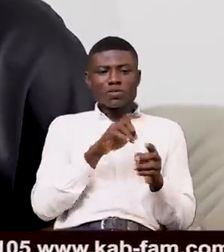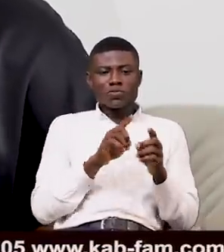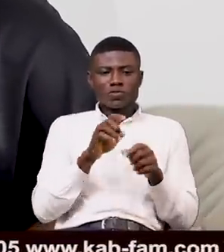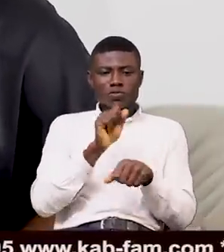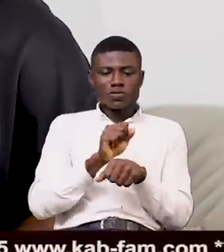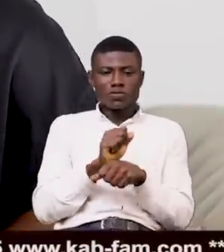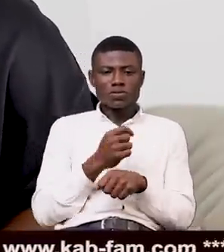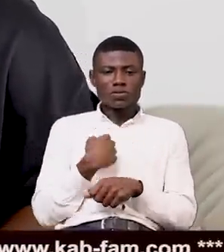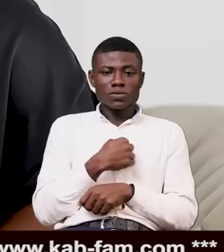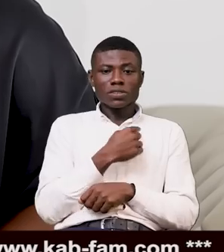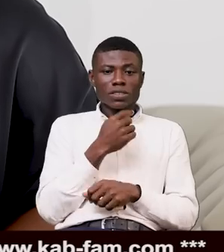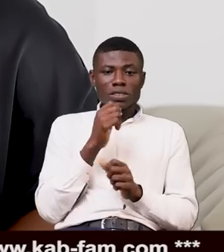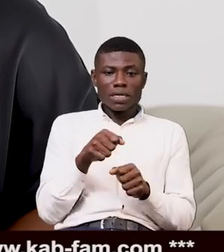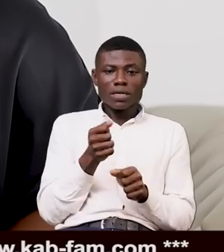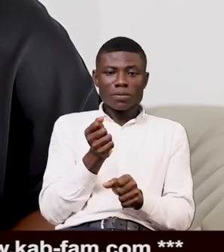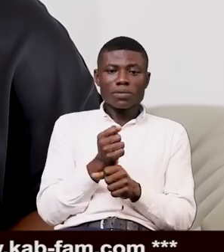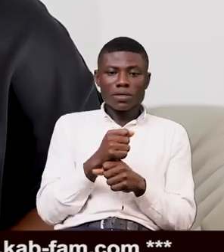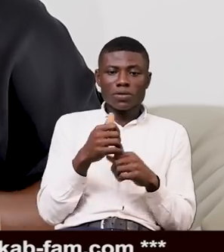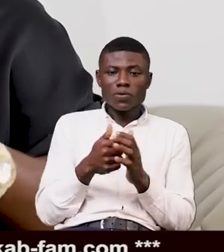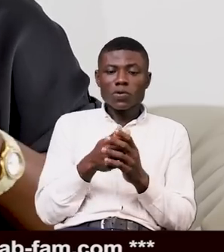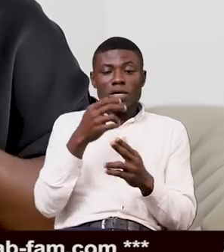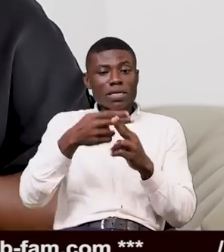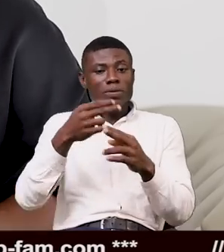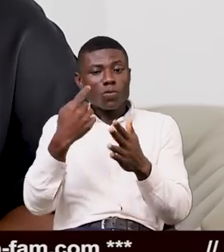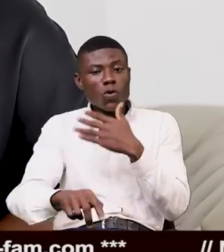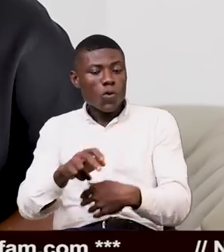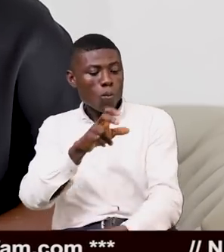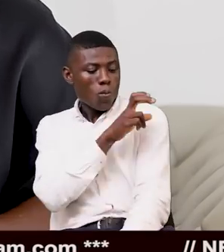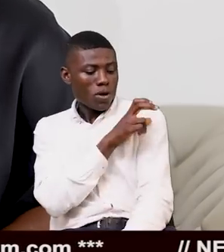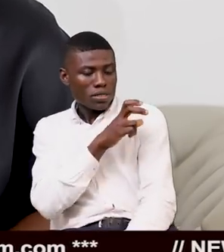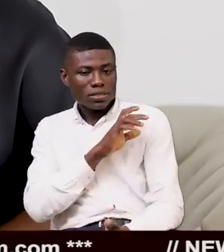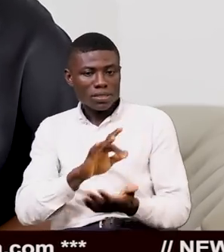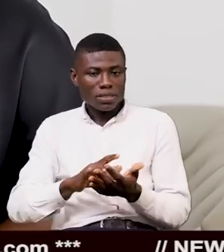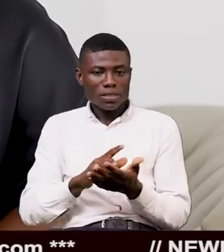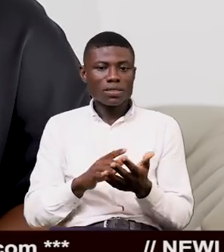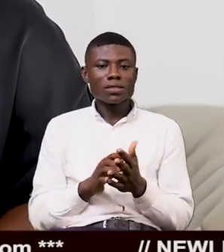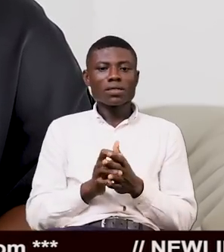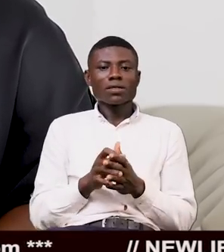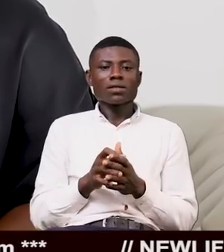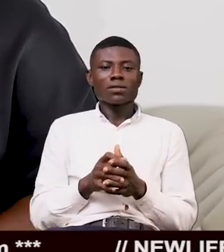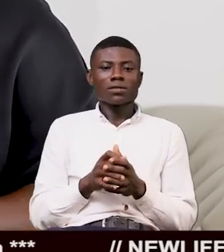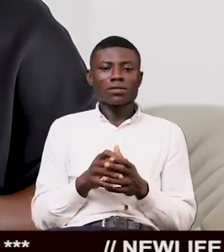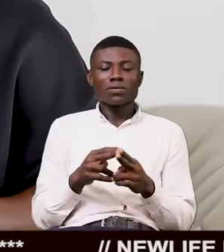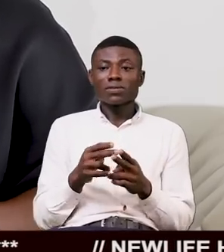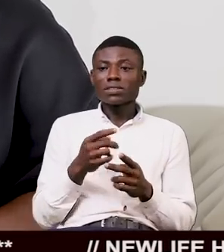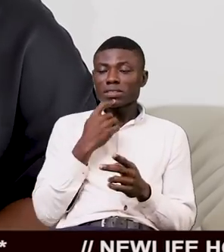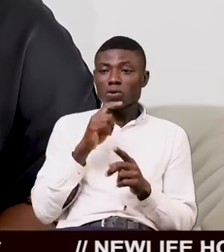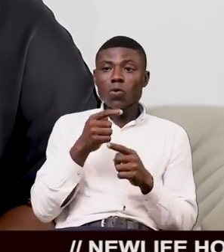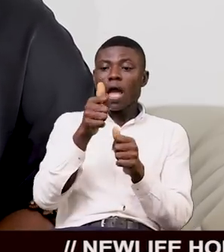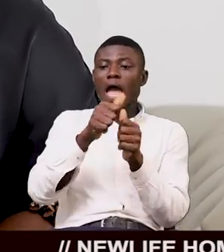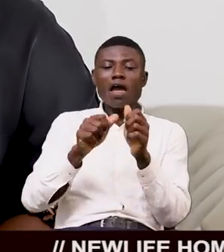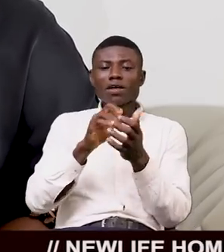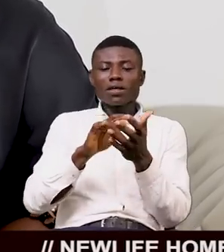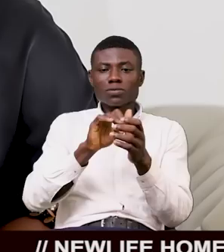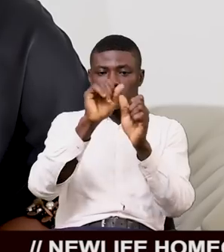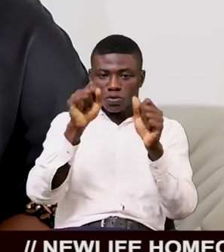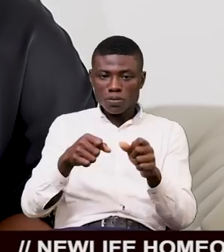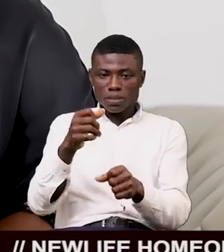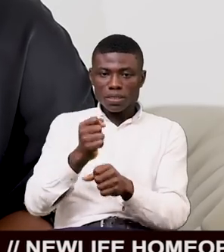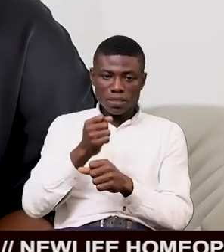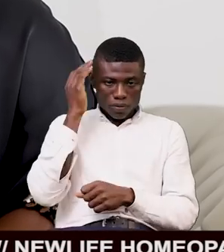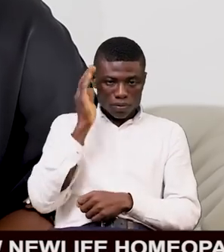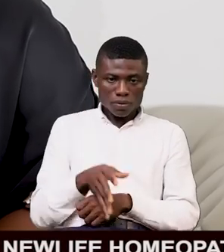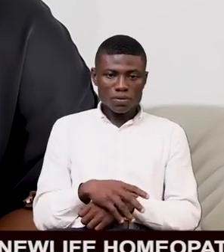be. Yes, son, money post in your drew. Ukwana wankai imbusa kai posi ni edwe beyi biya mawo. Ewa pharmacy ni chemical store se echa yehu